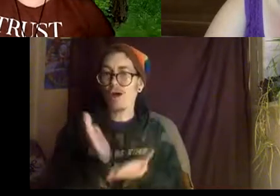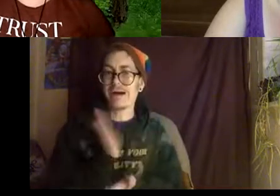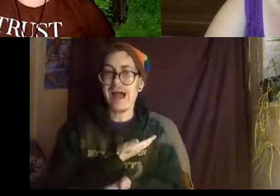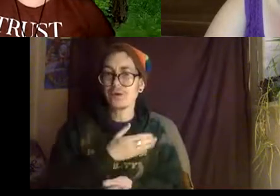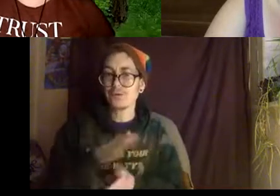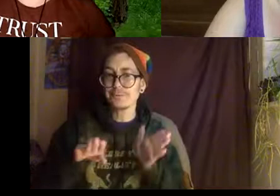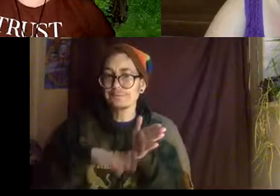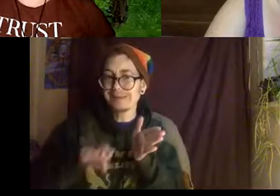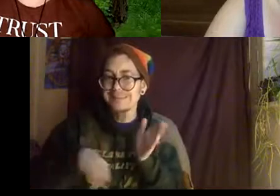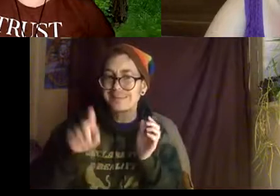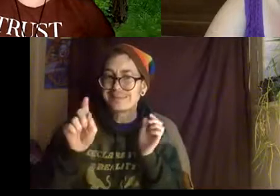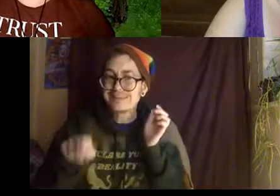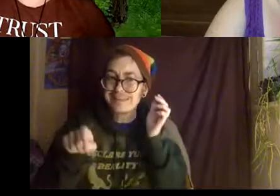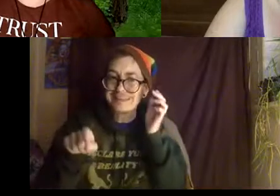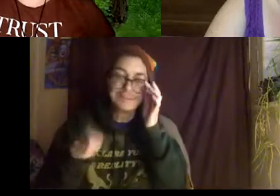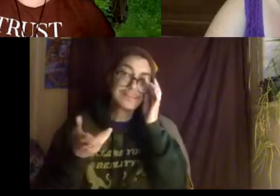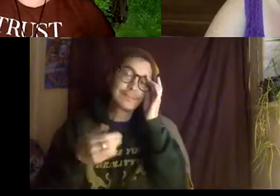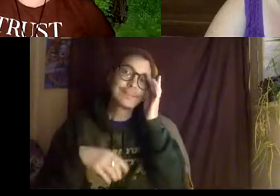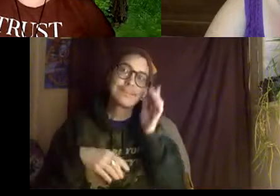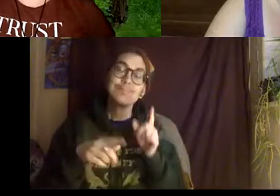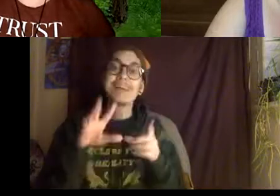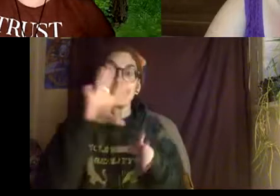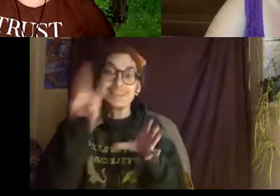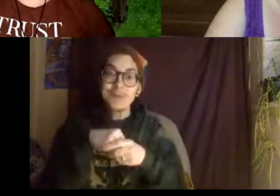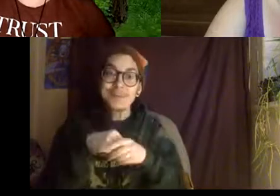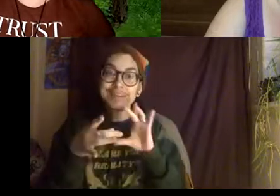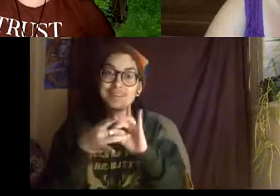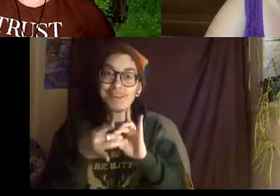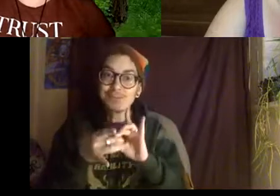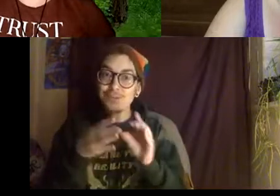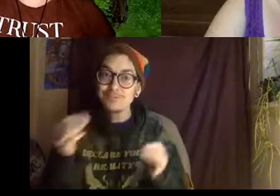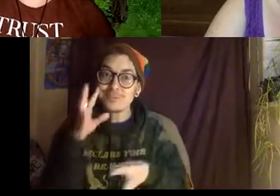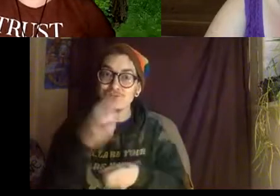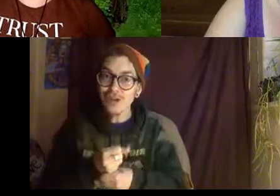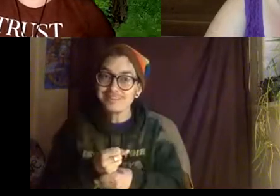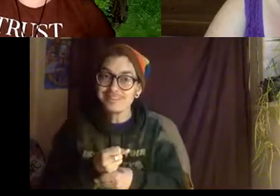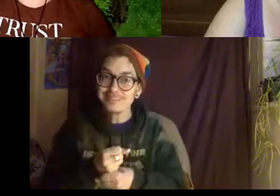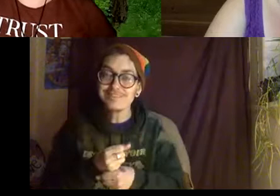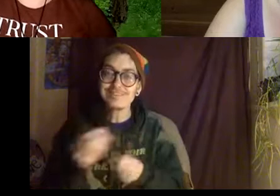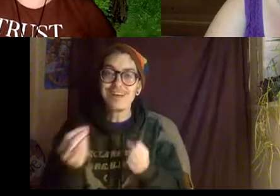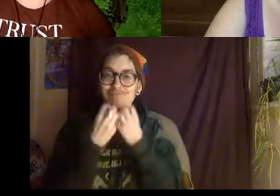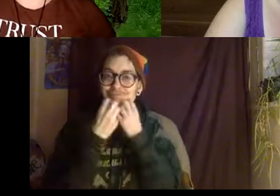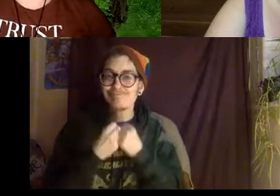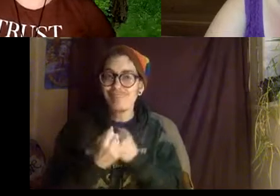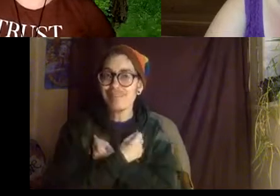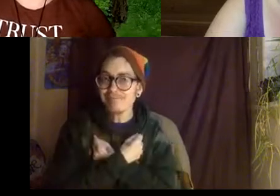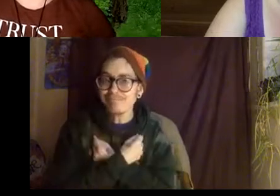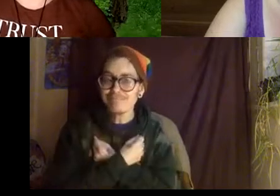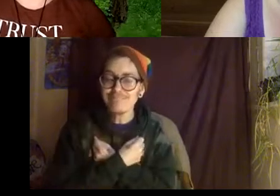sleep, home, just our basic everyday necessities that we experience every